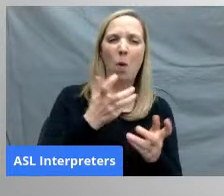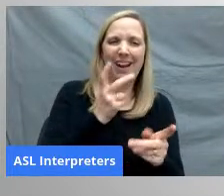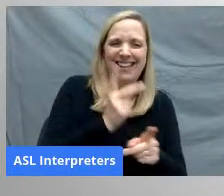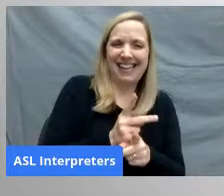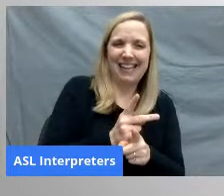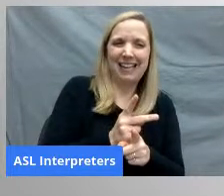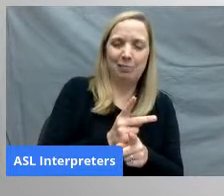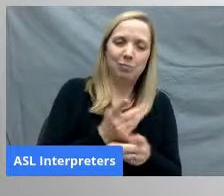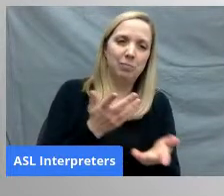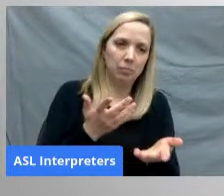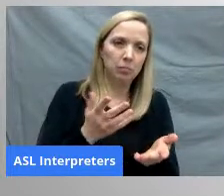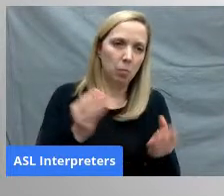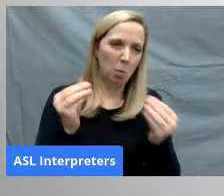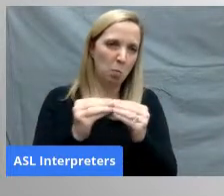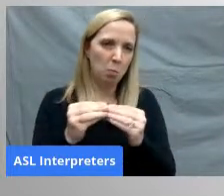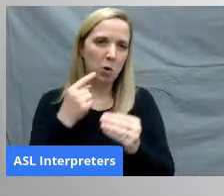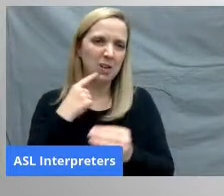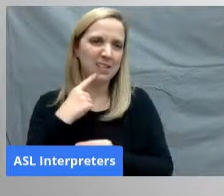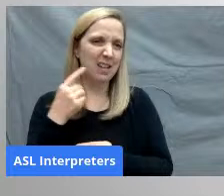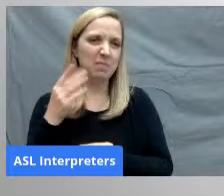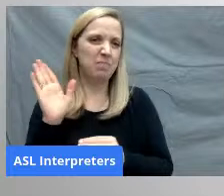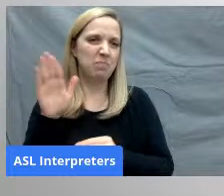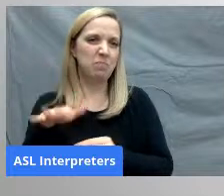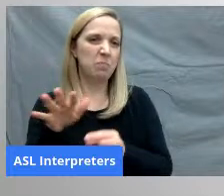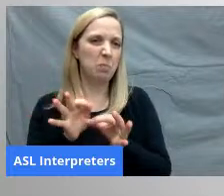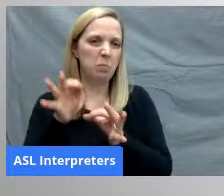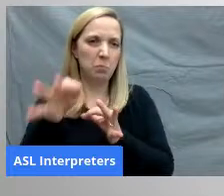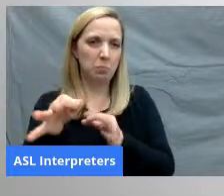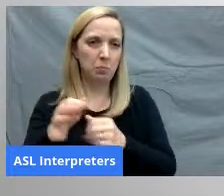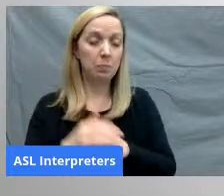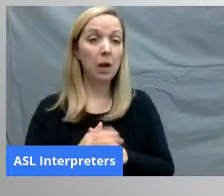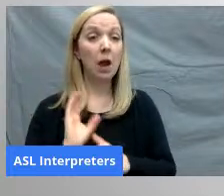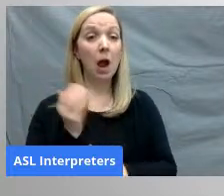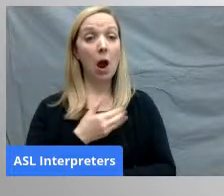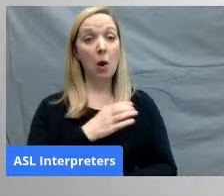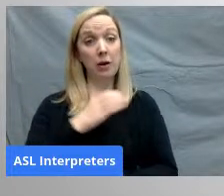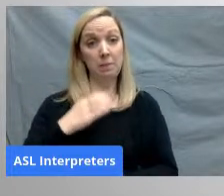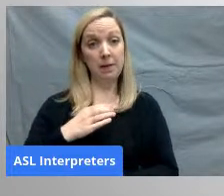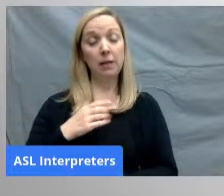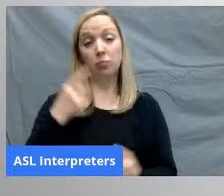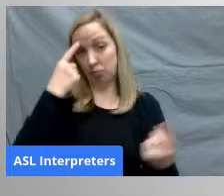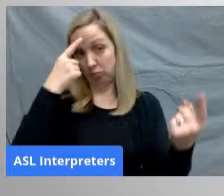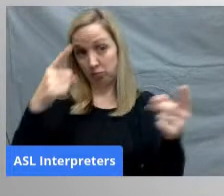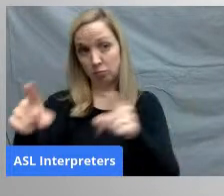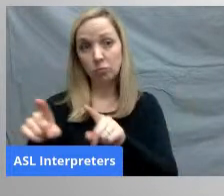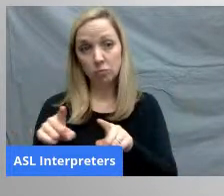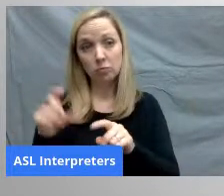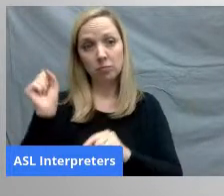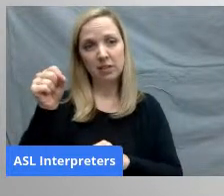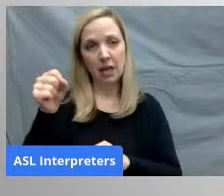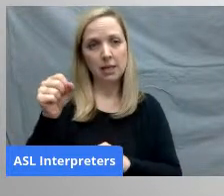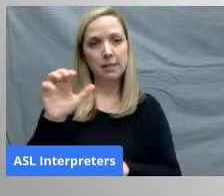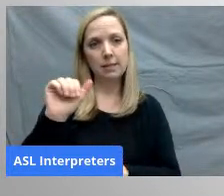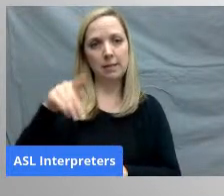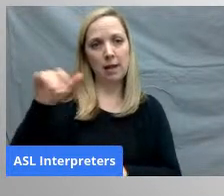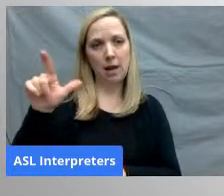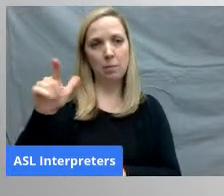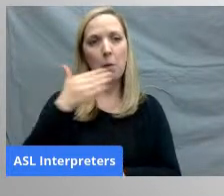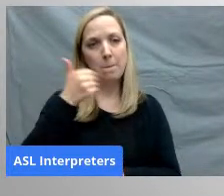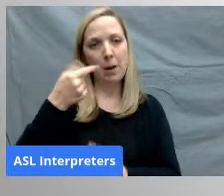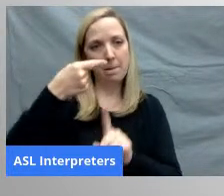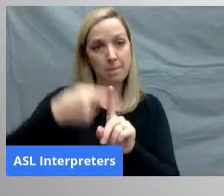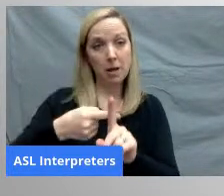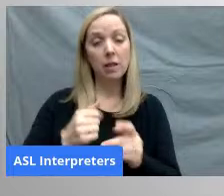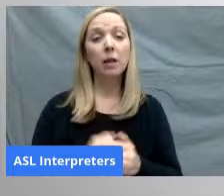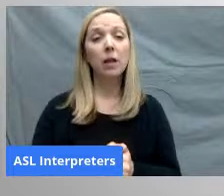April spring break. Our committee also agreed that that was the time by which they would prefer spring break. And then the last part was just our calendar